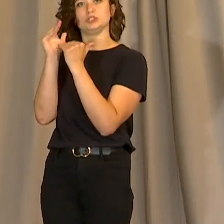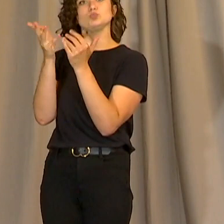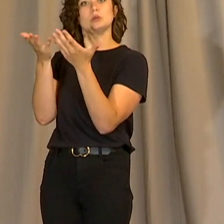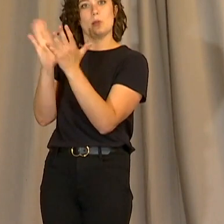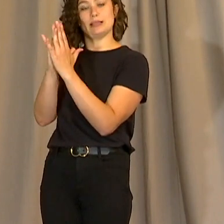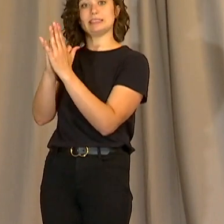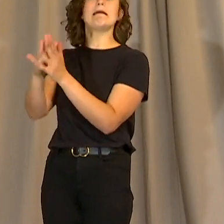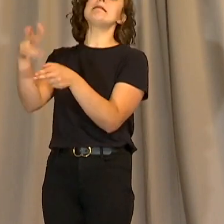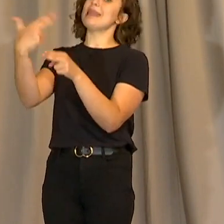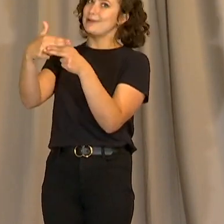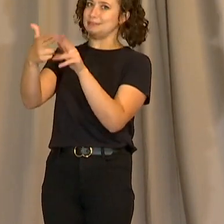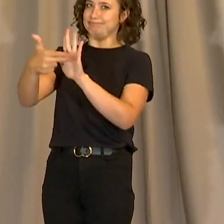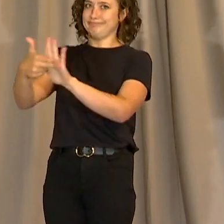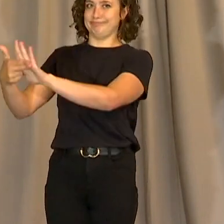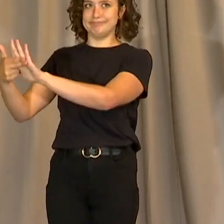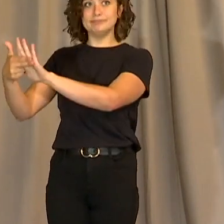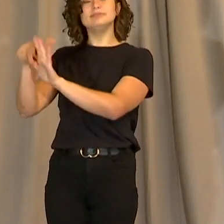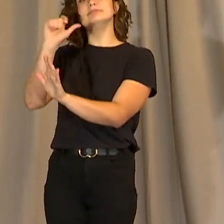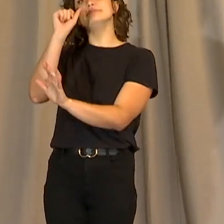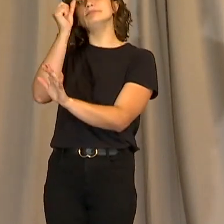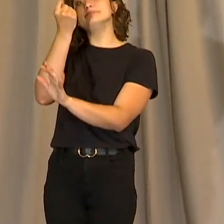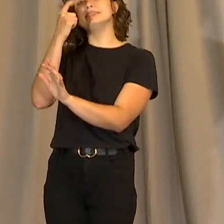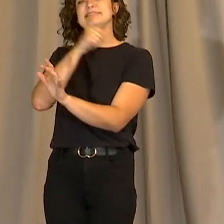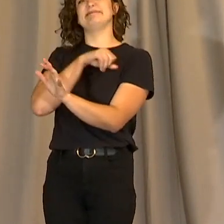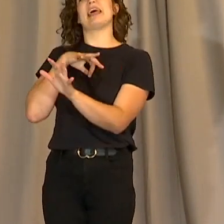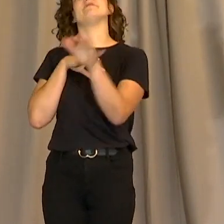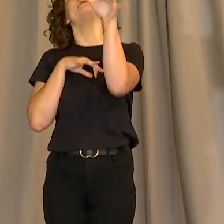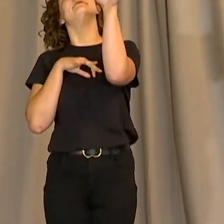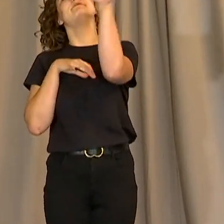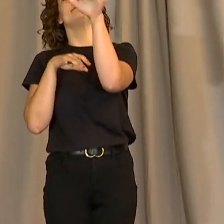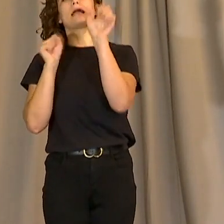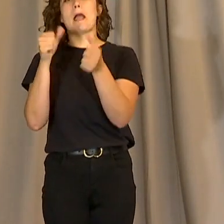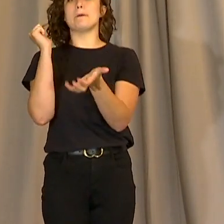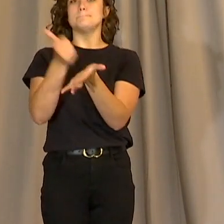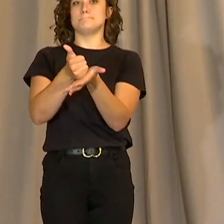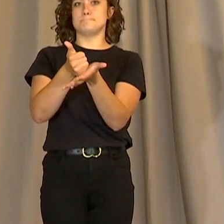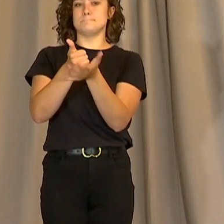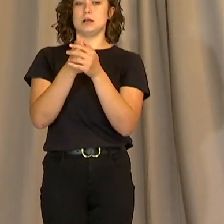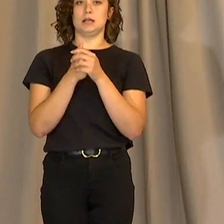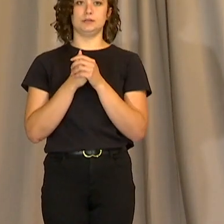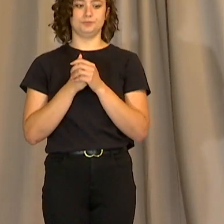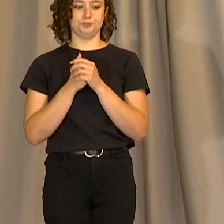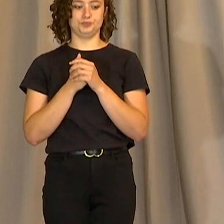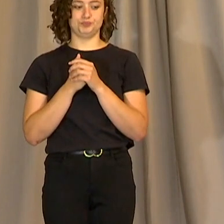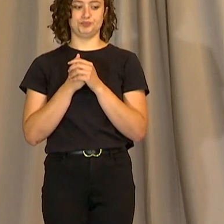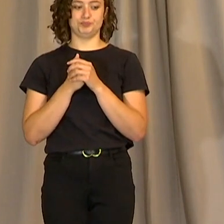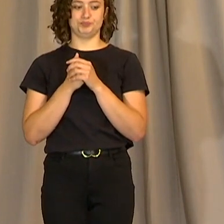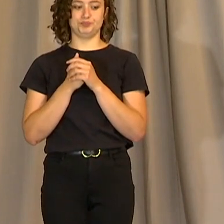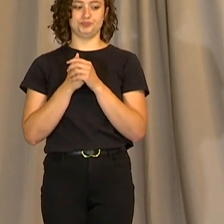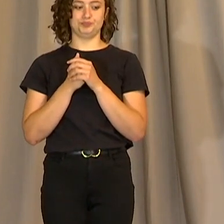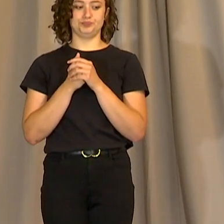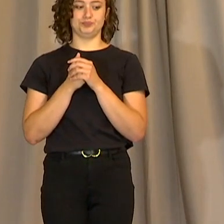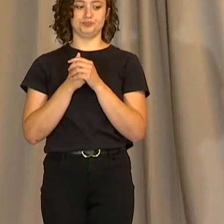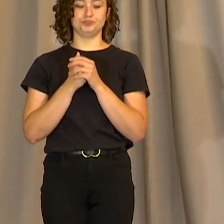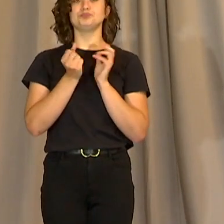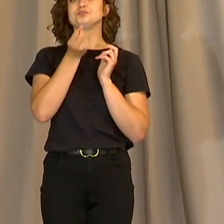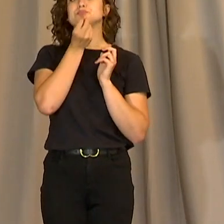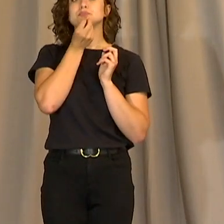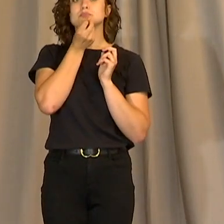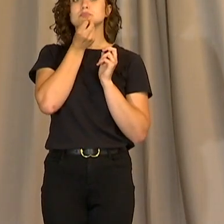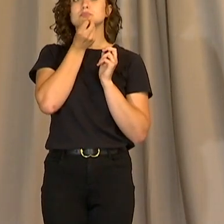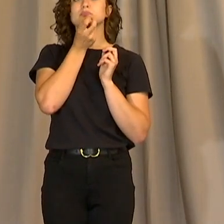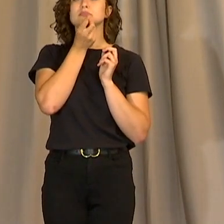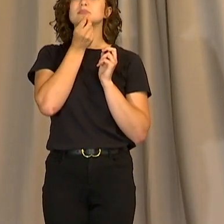And we have staff out there who will be able to help. And then we do have a lunch. We will be having lunch, so take your box